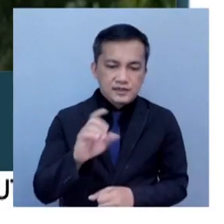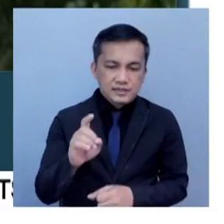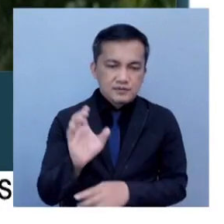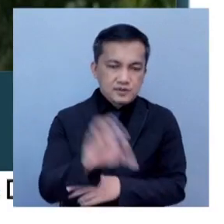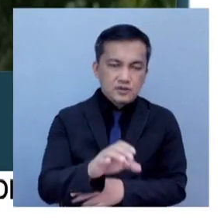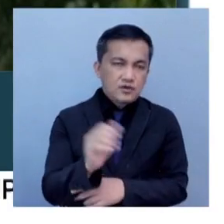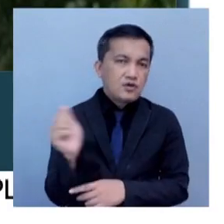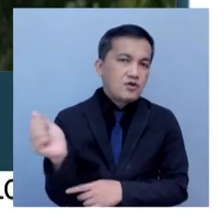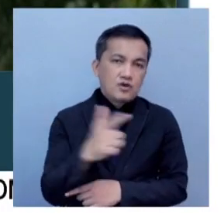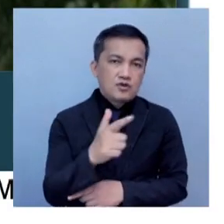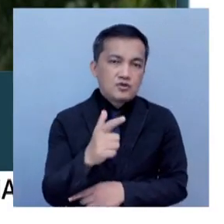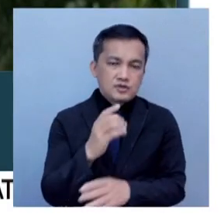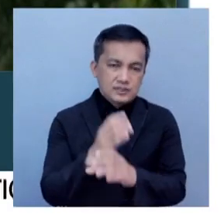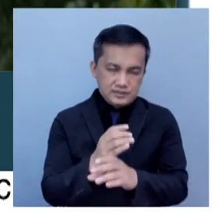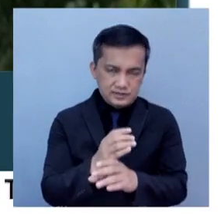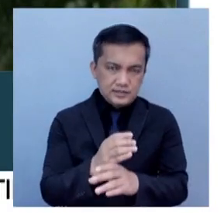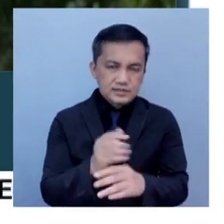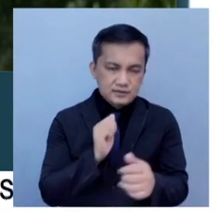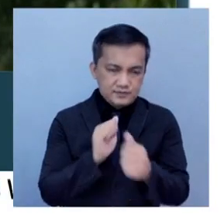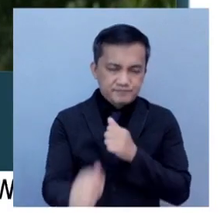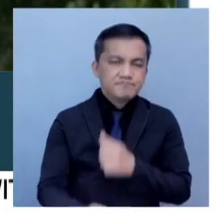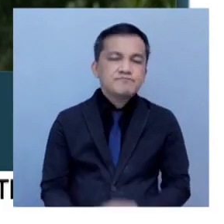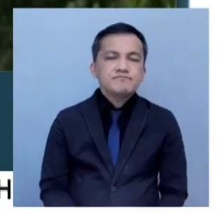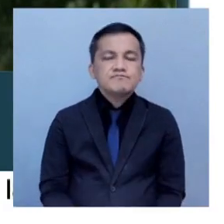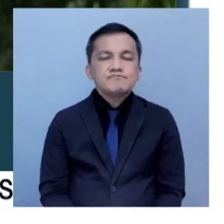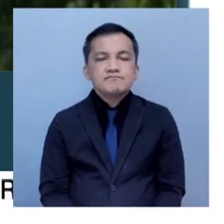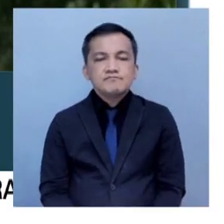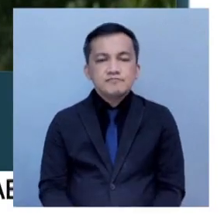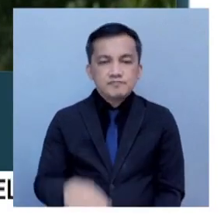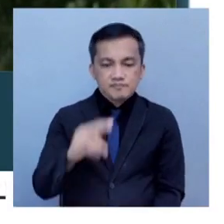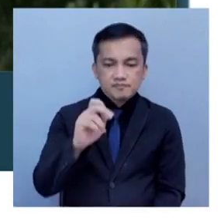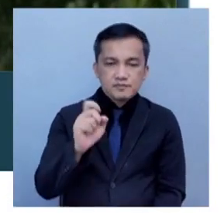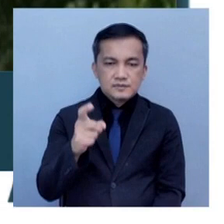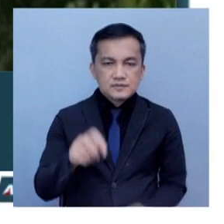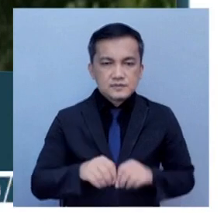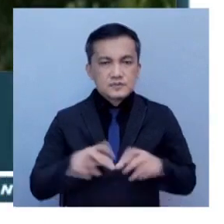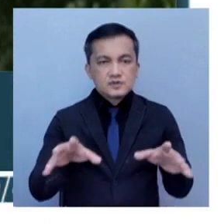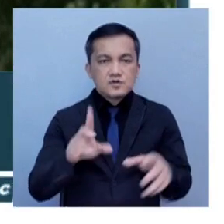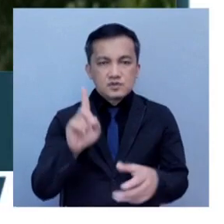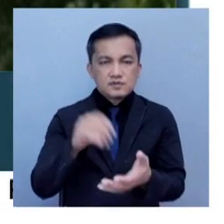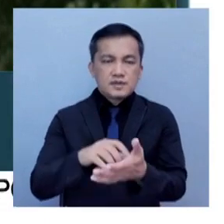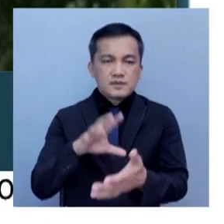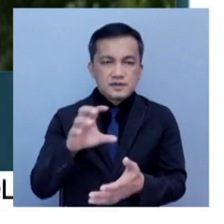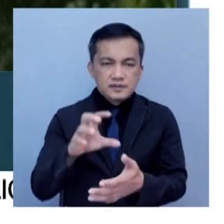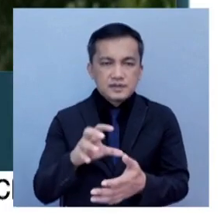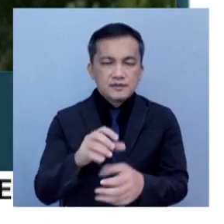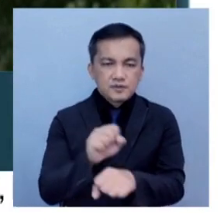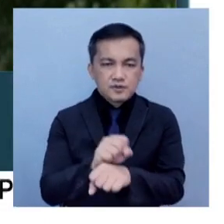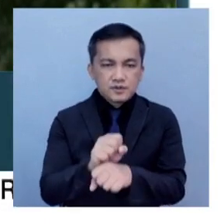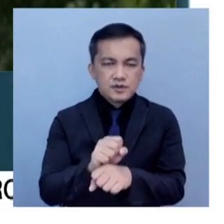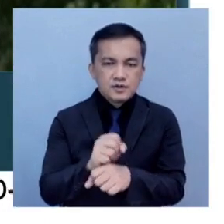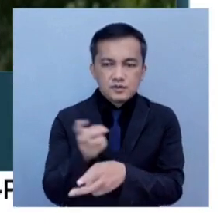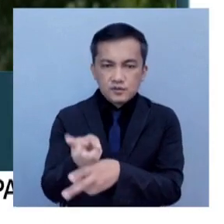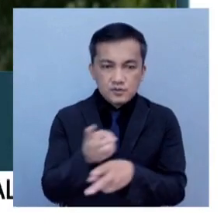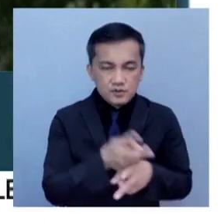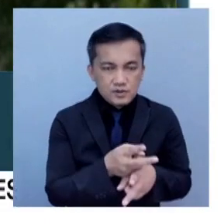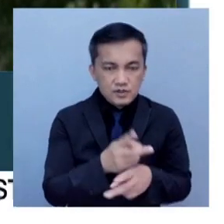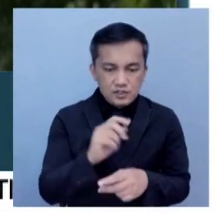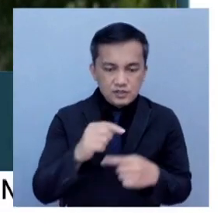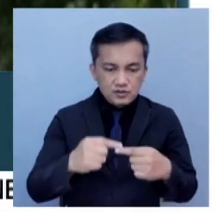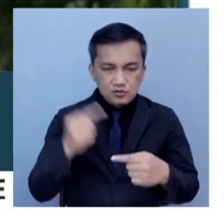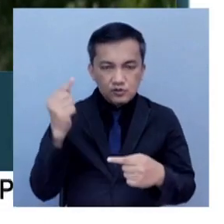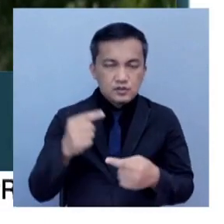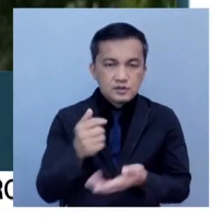all vehicles passing through. NLEX has deployed 1,500 personnel for enhanced patrol and toll plaza